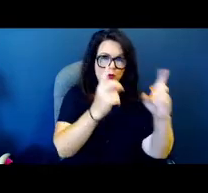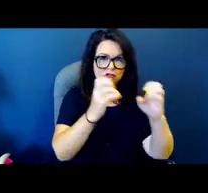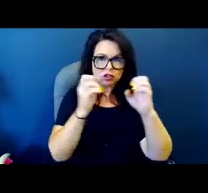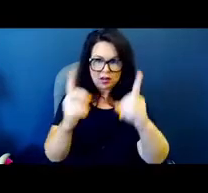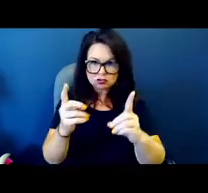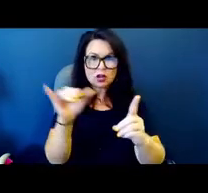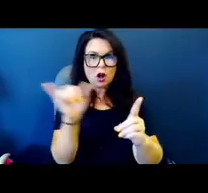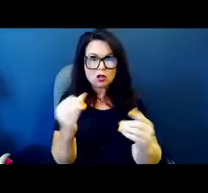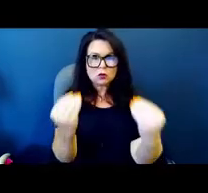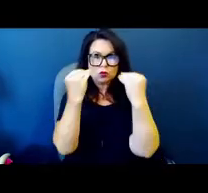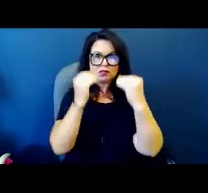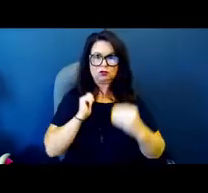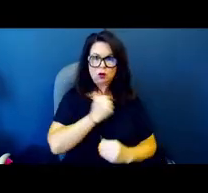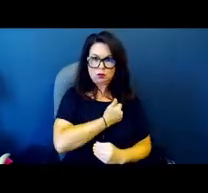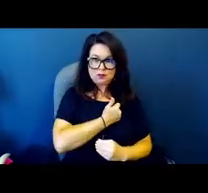of